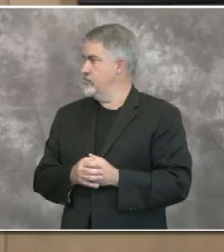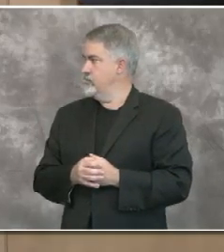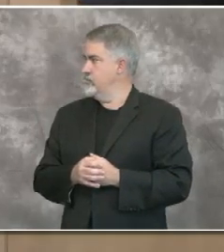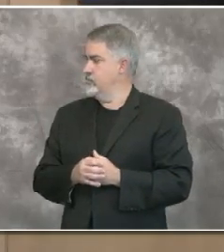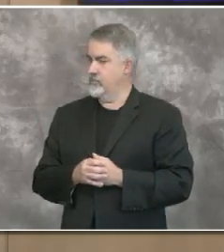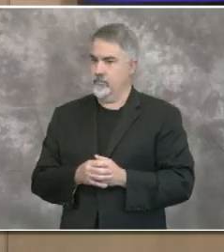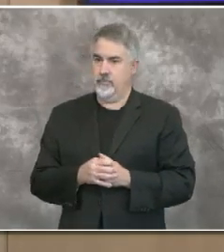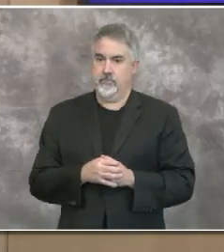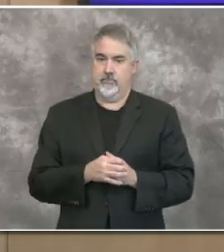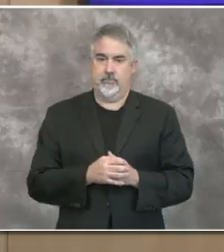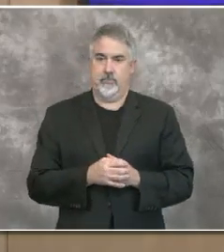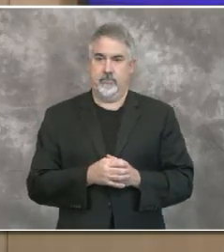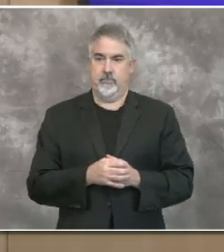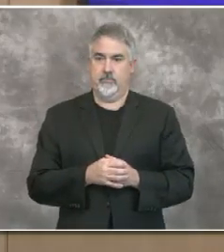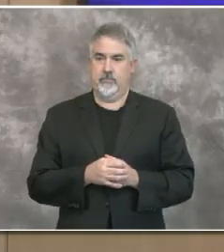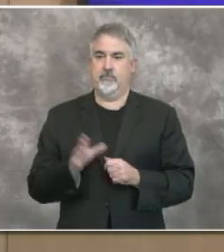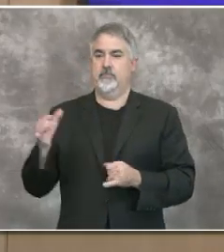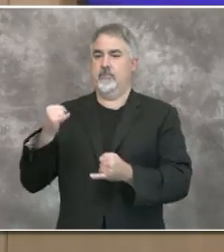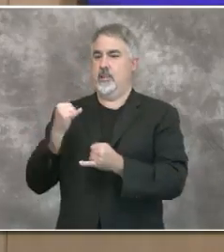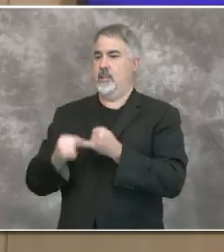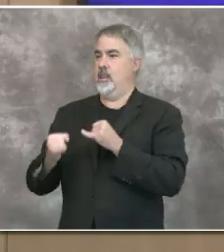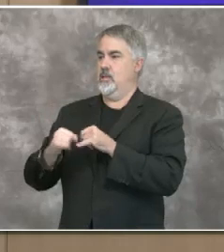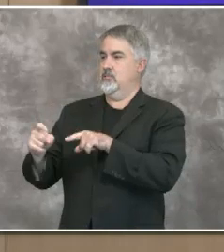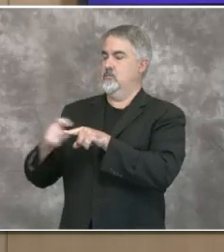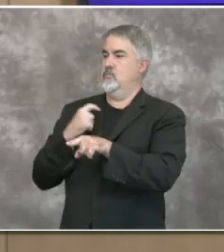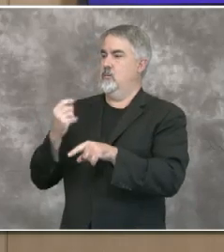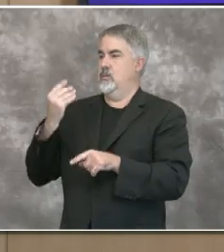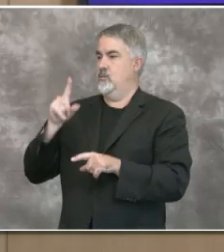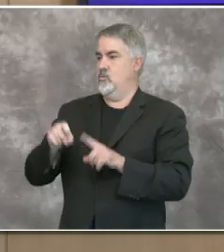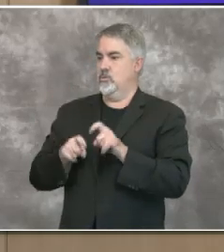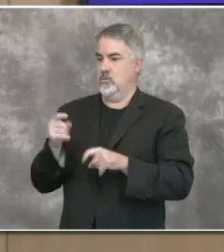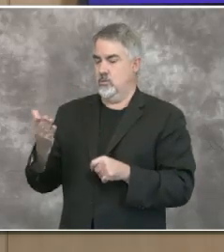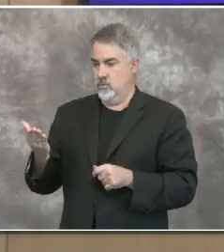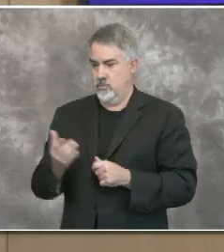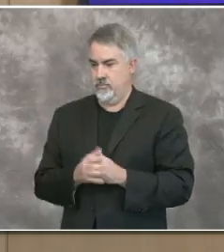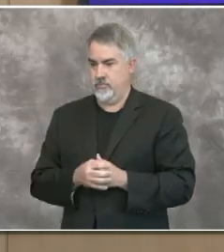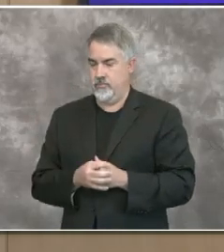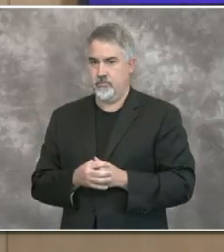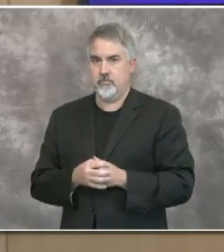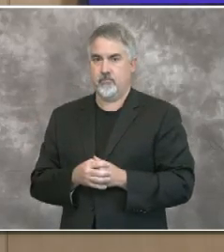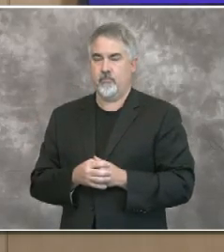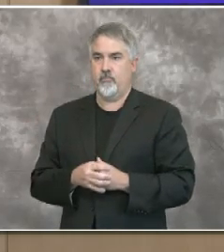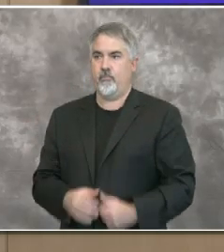Okay, let's go to the last phone call we have, then we'll get to the text questions.